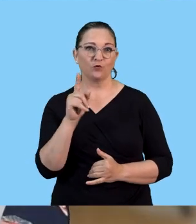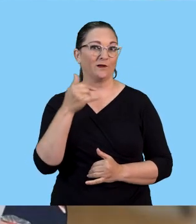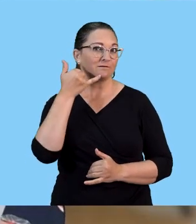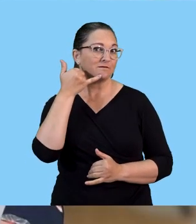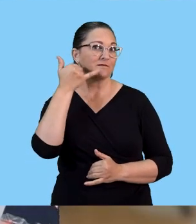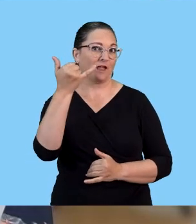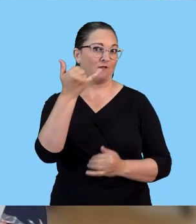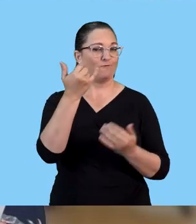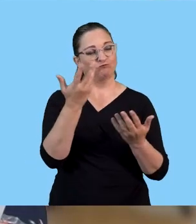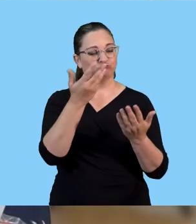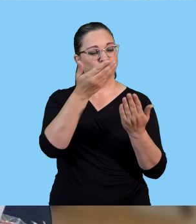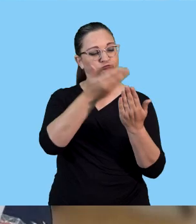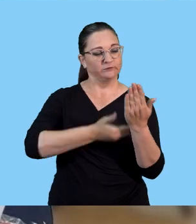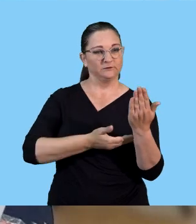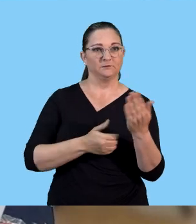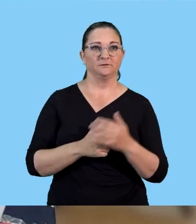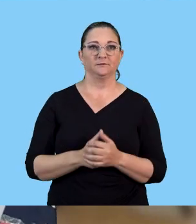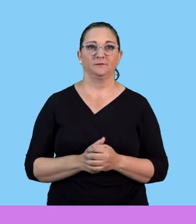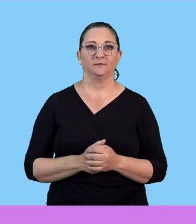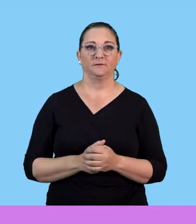Let's quickly look at a telephone bill.